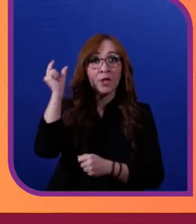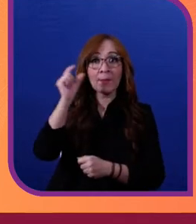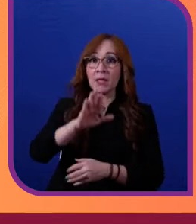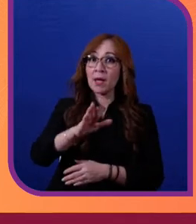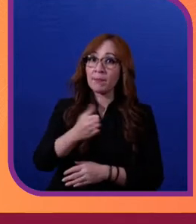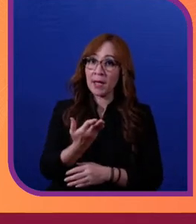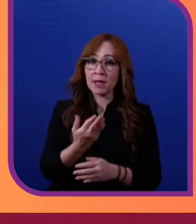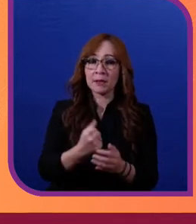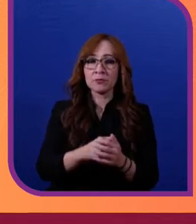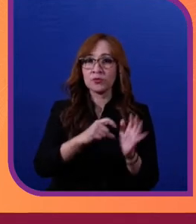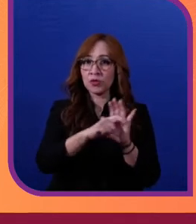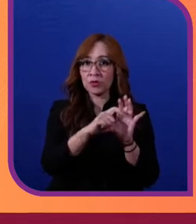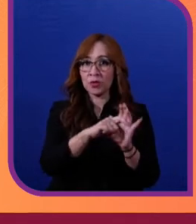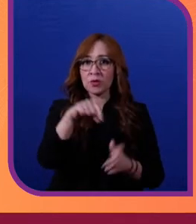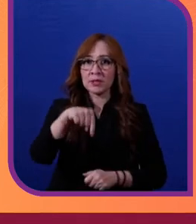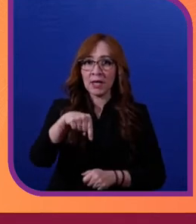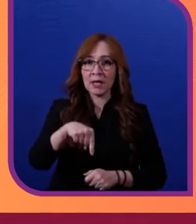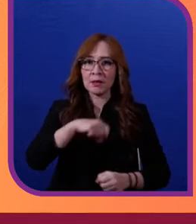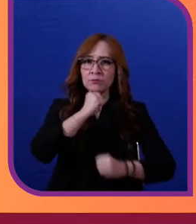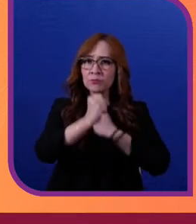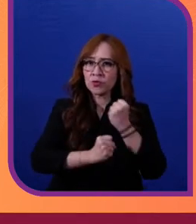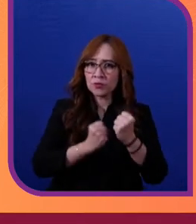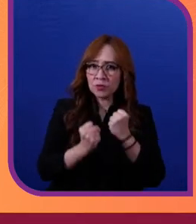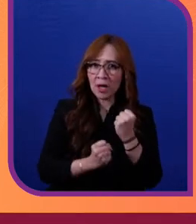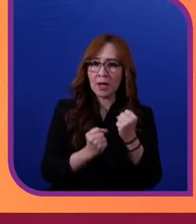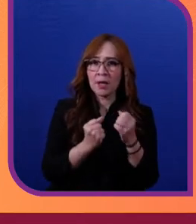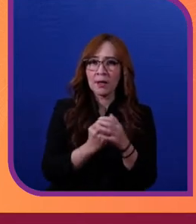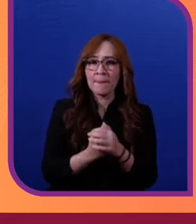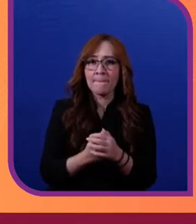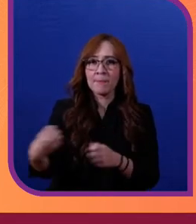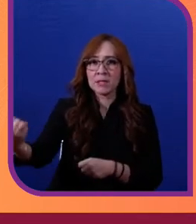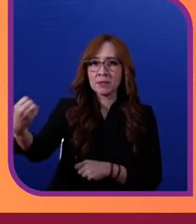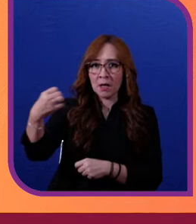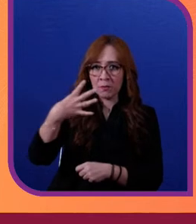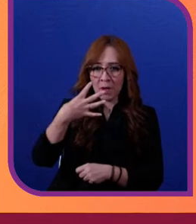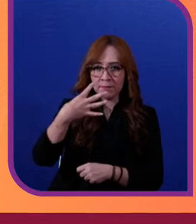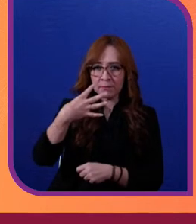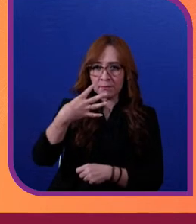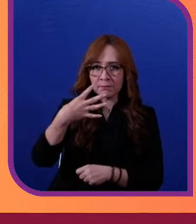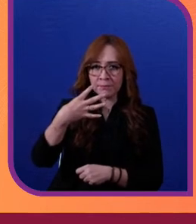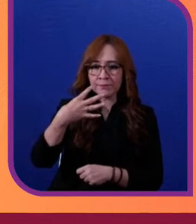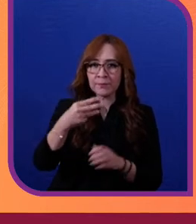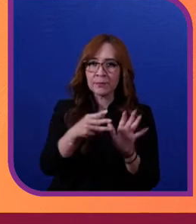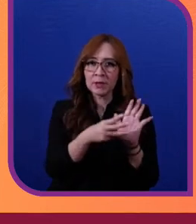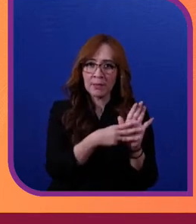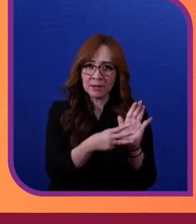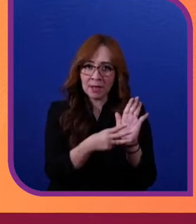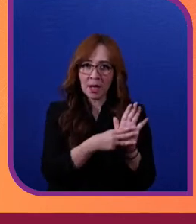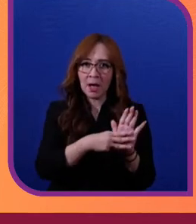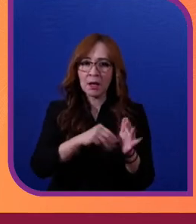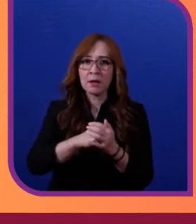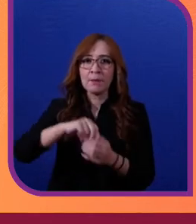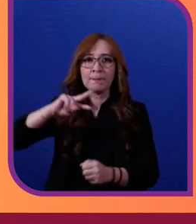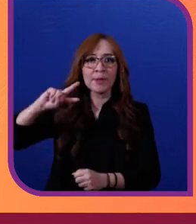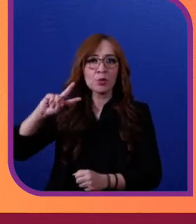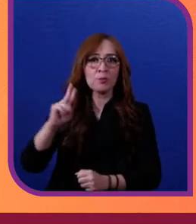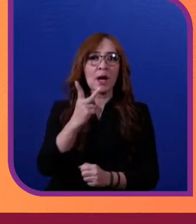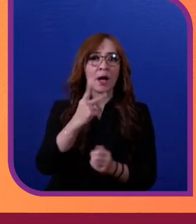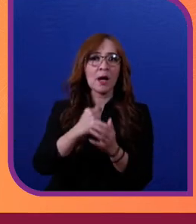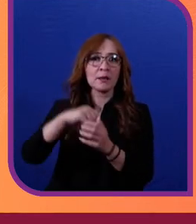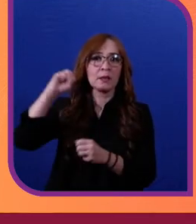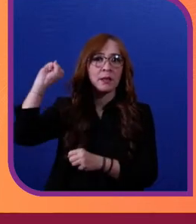F1 tato di challenge of time peace out user to climate adaptation and